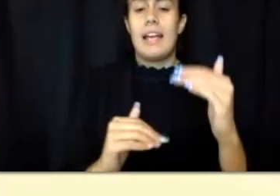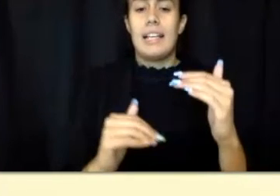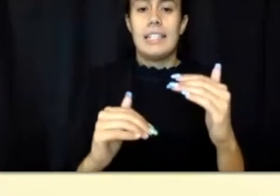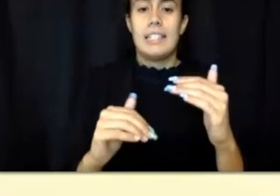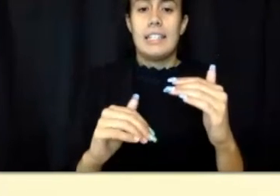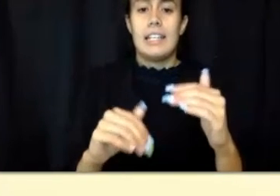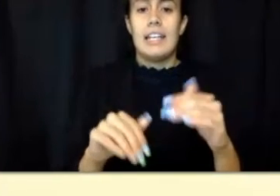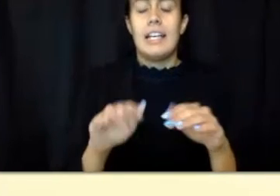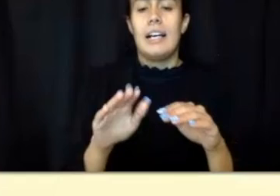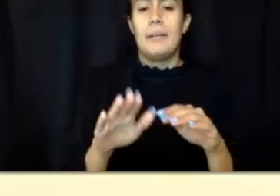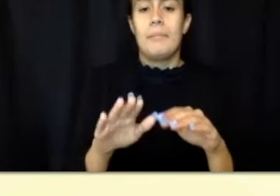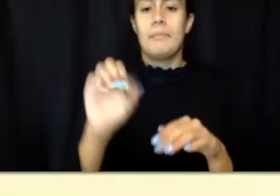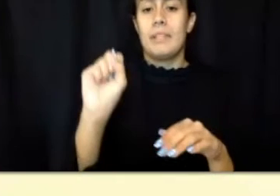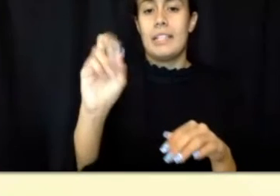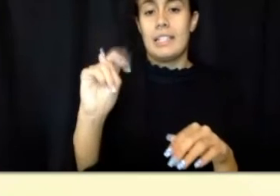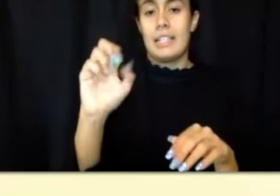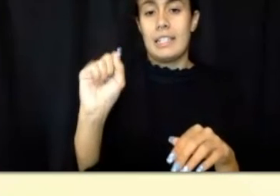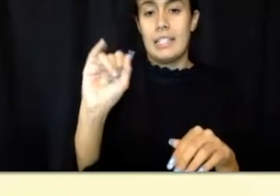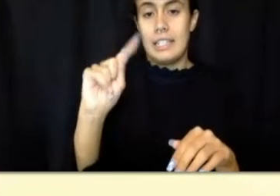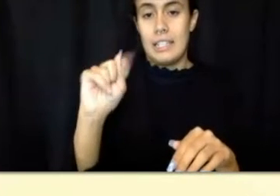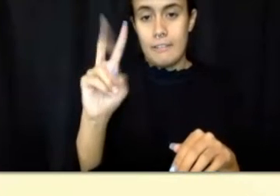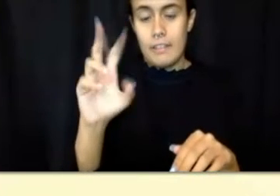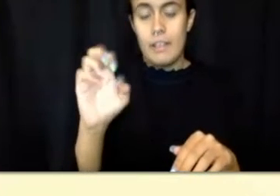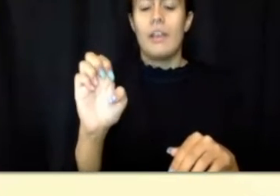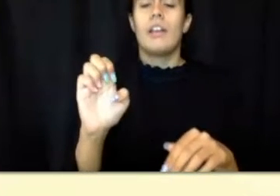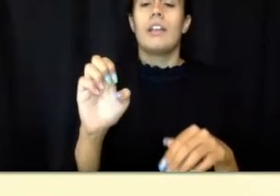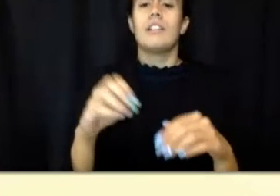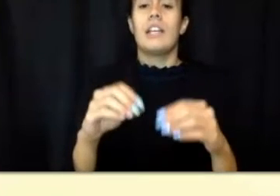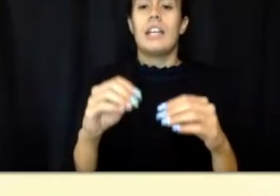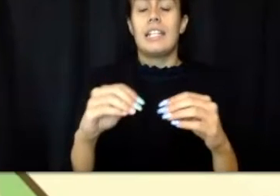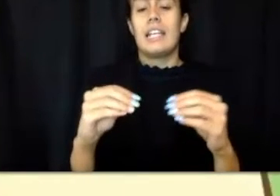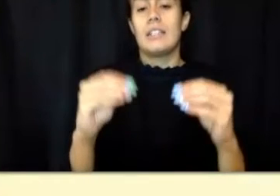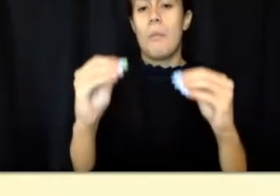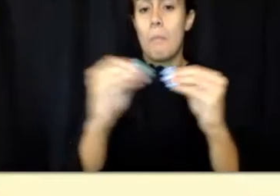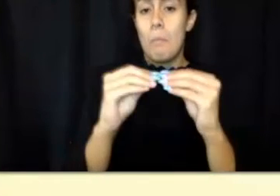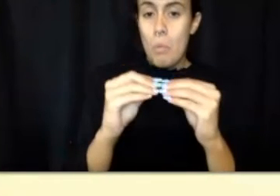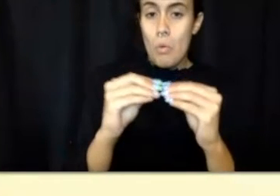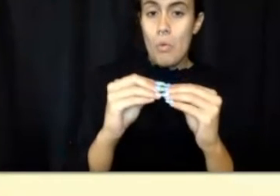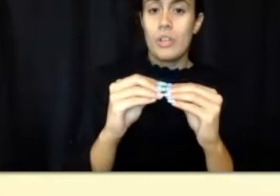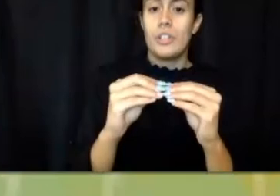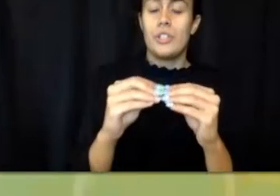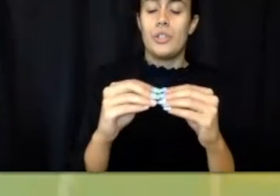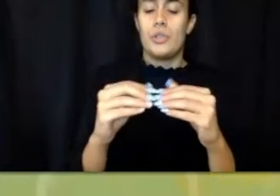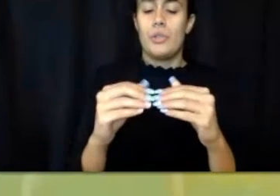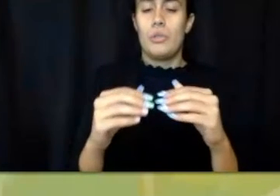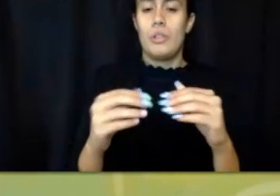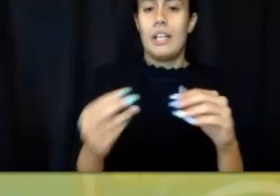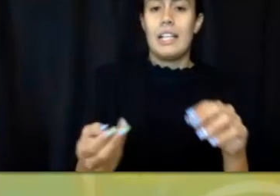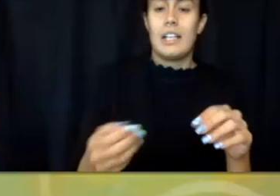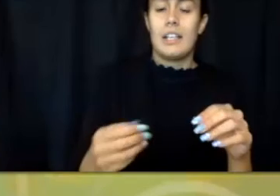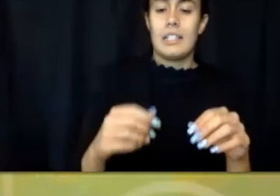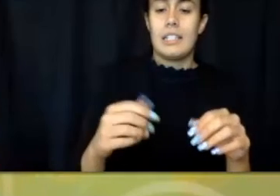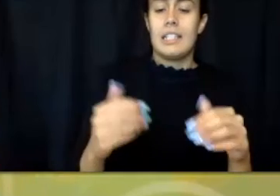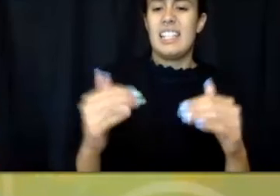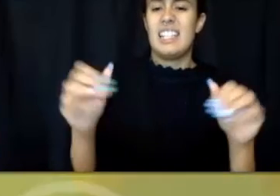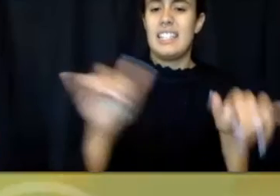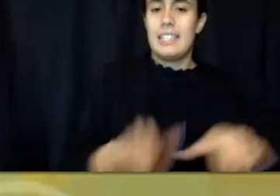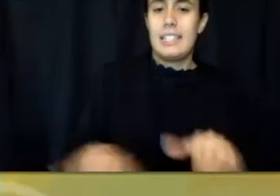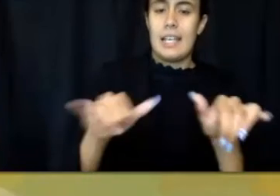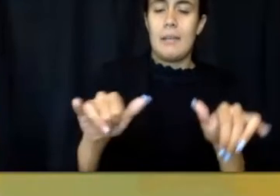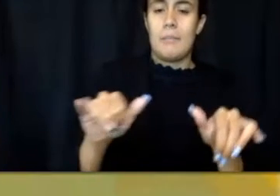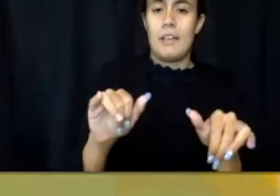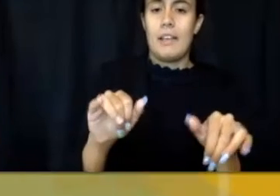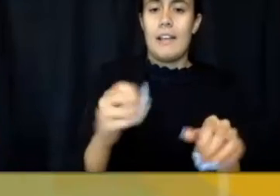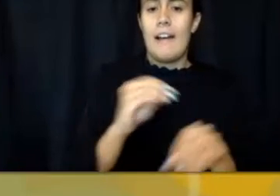after repeated uses, meaning it takes more to achieve the same effects. Fortunately, unlike many